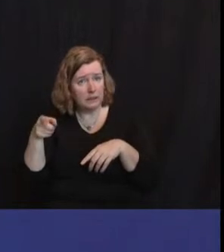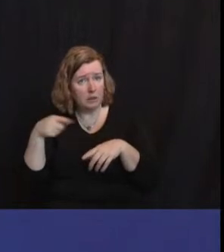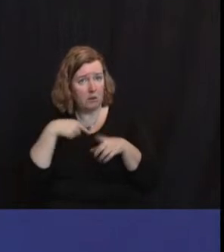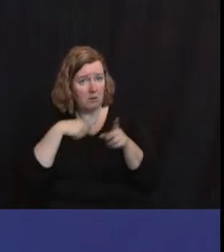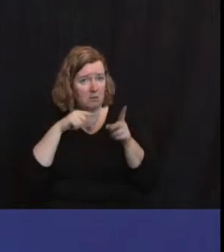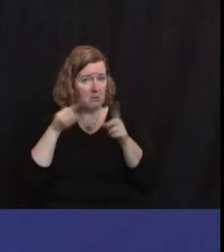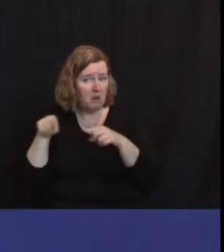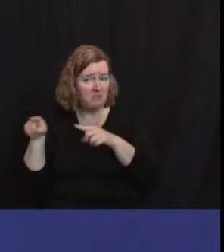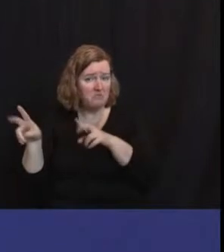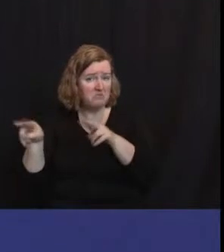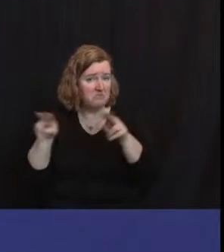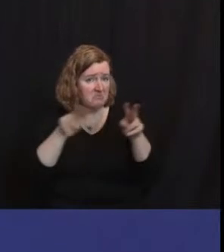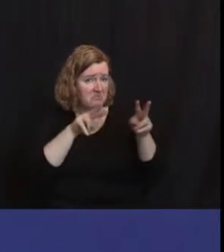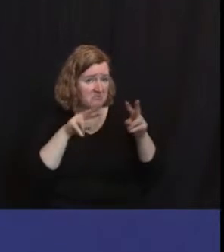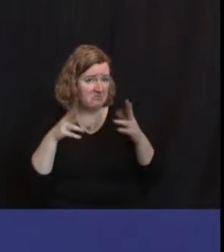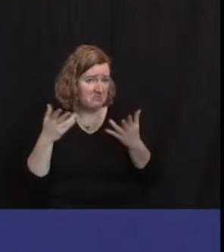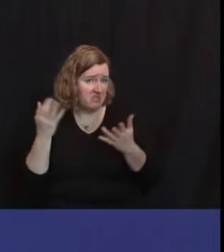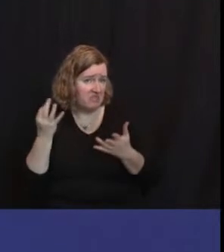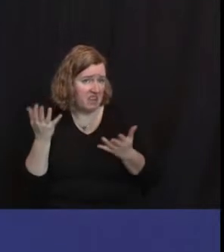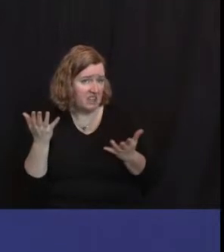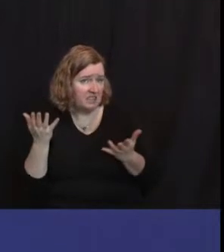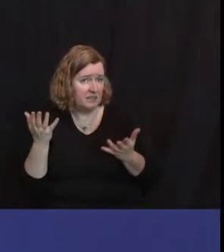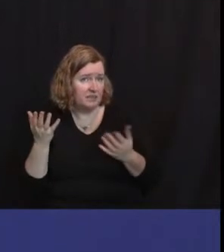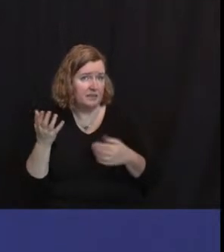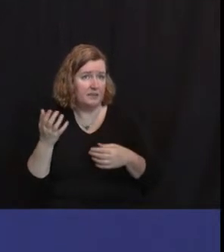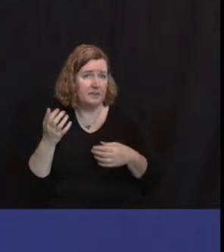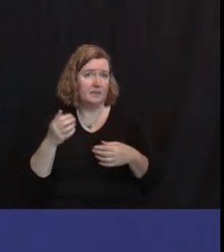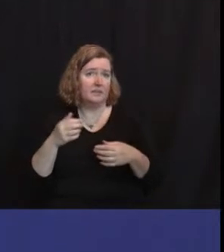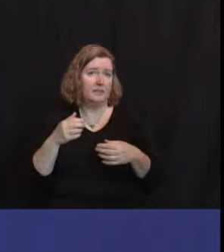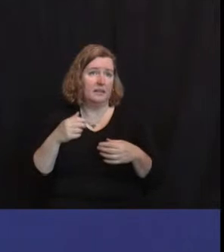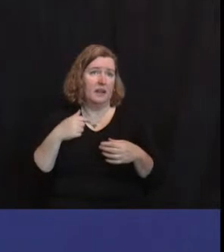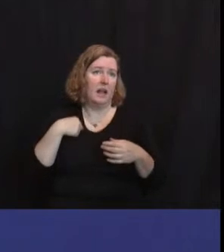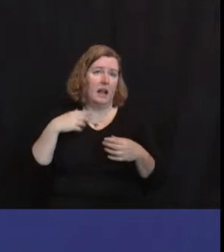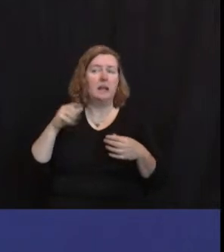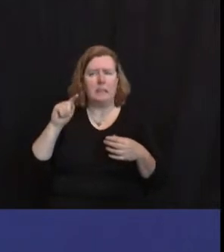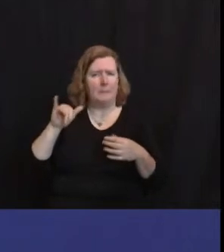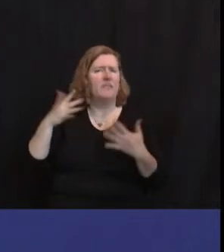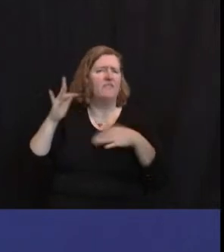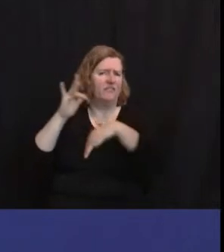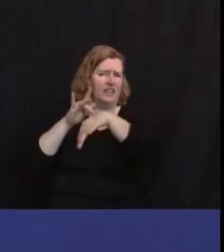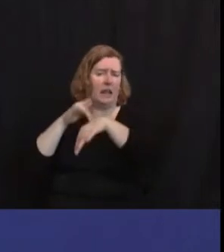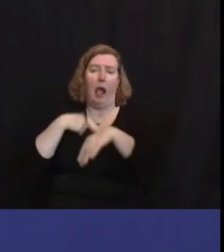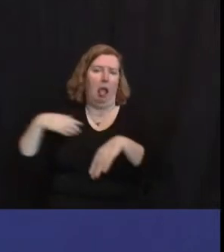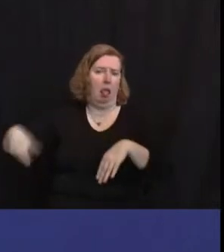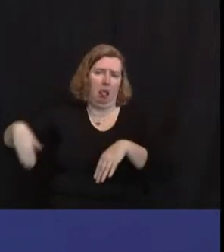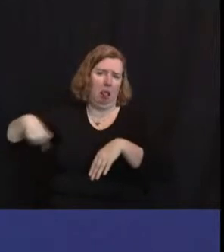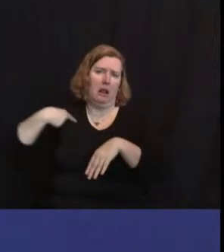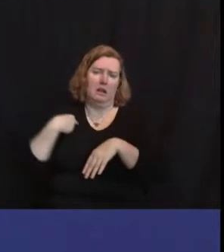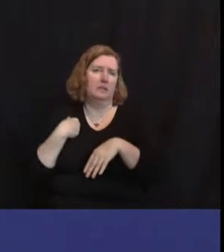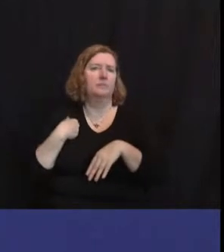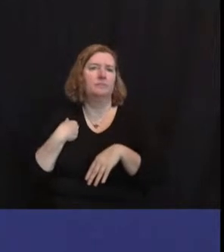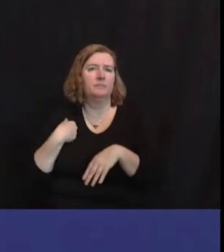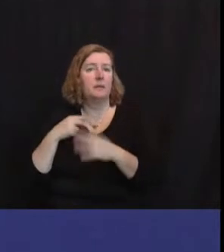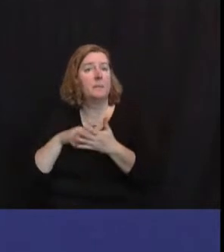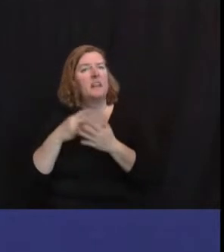center. Tammy had been there, I had not, so we agreed we'd go back together. So we'll be reporting from you down there on the